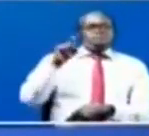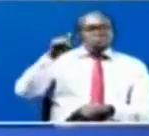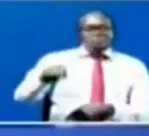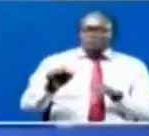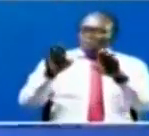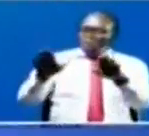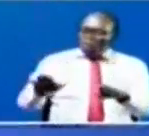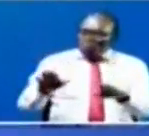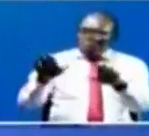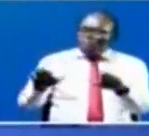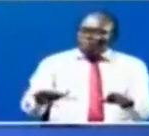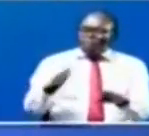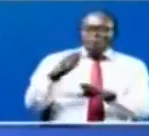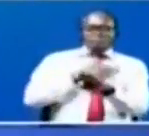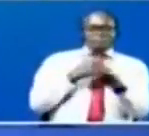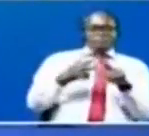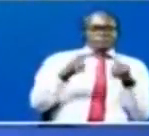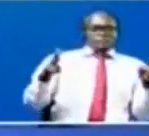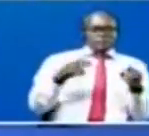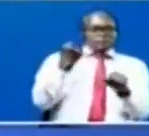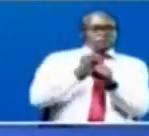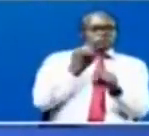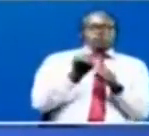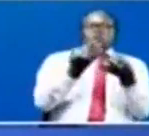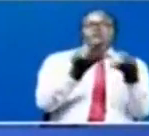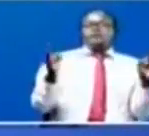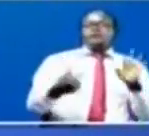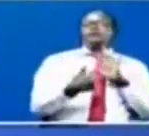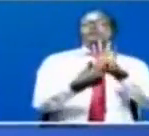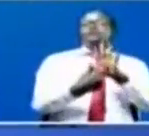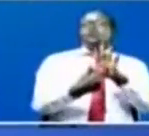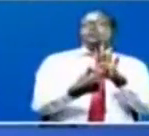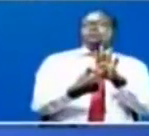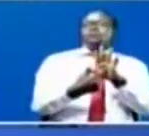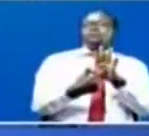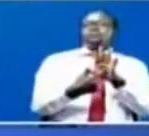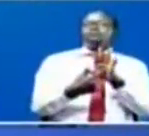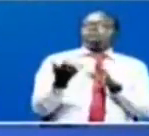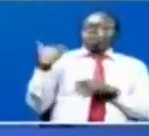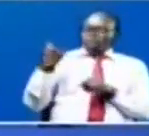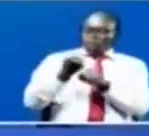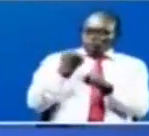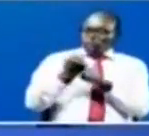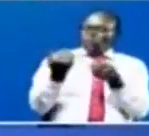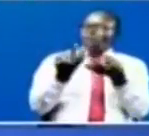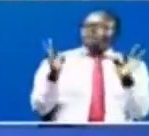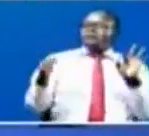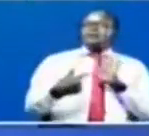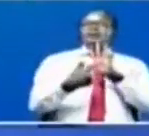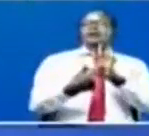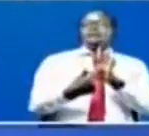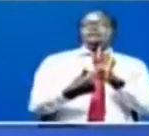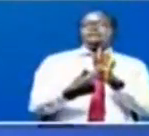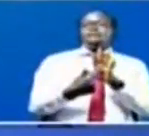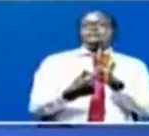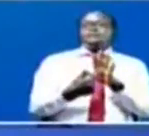shows. I started doing free shows. I used to do live music. Like, I never used to do playback. I used to do live music at Dunga Hill Camp by